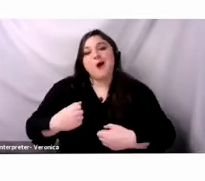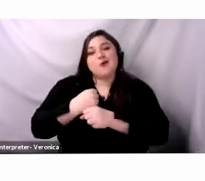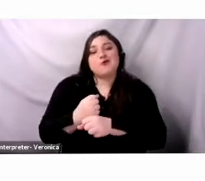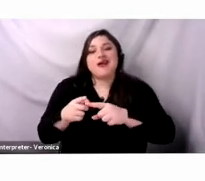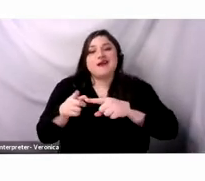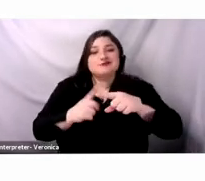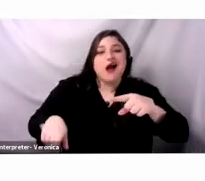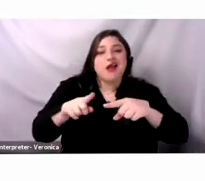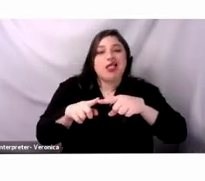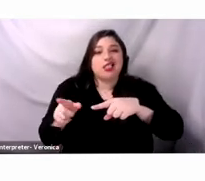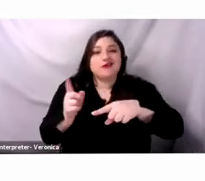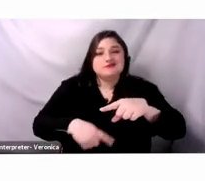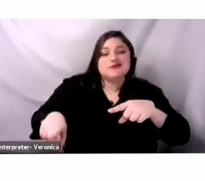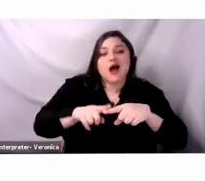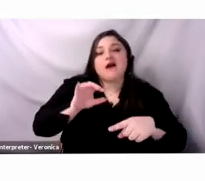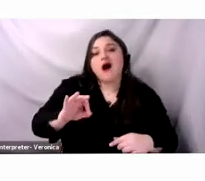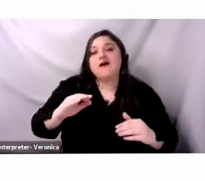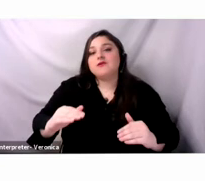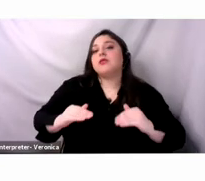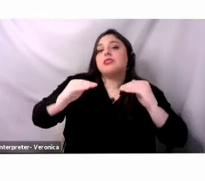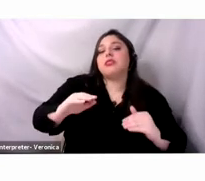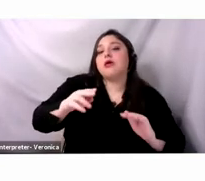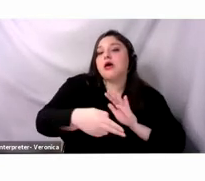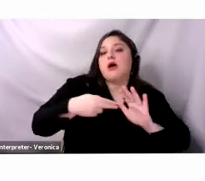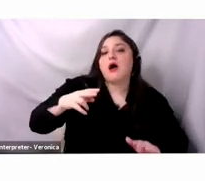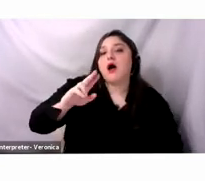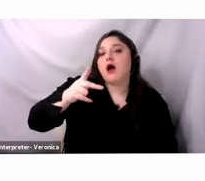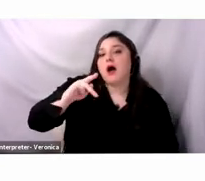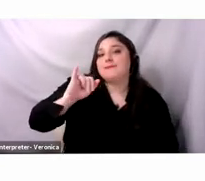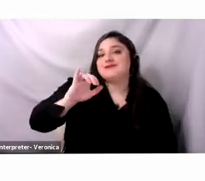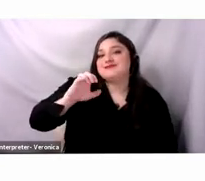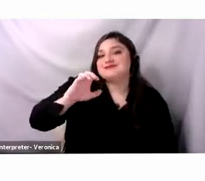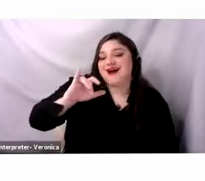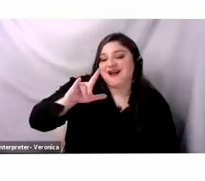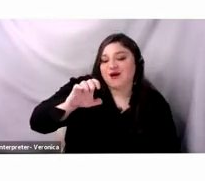secondhand clothes as materials to create new things.